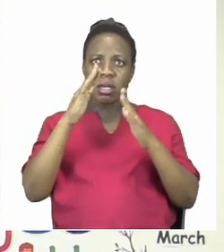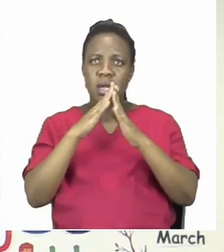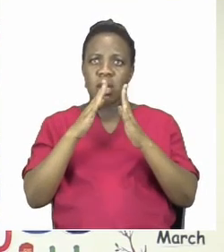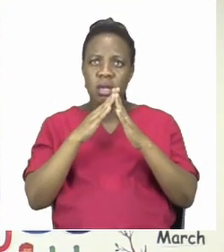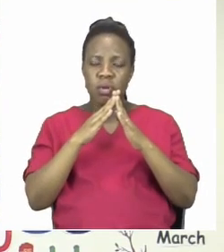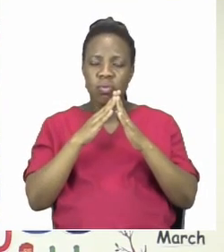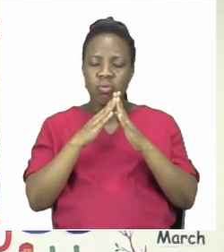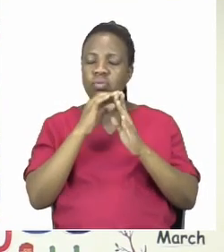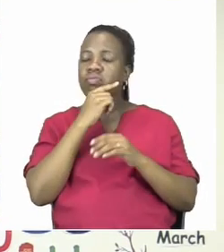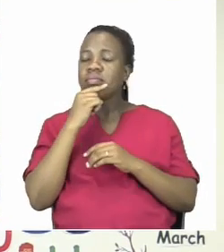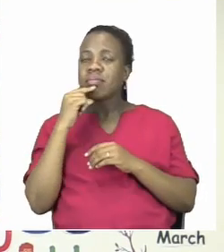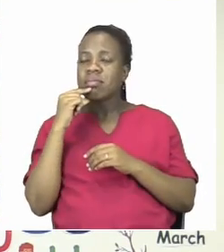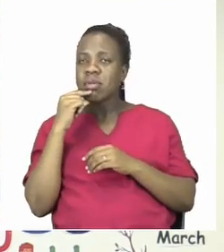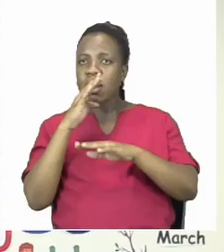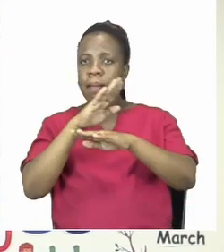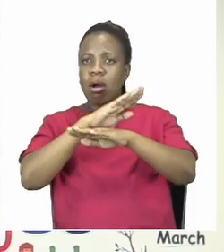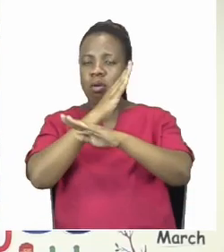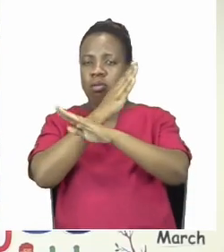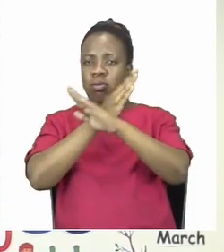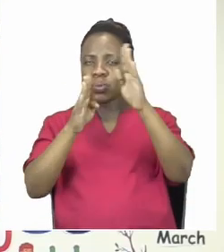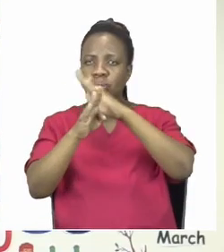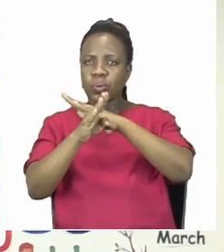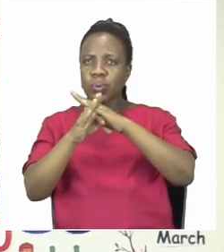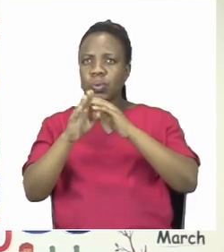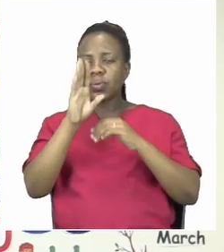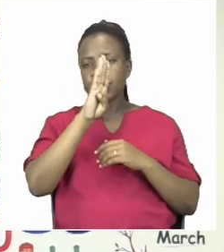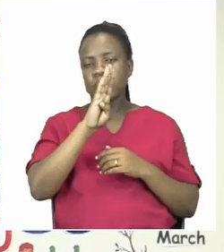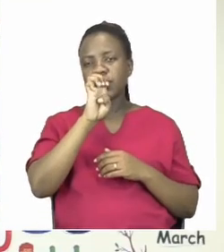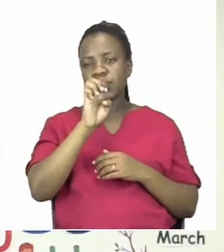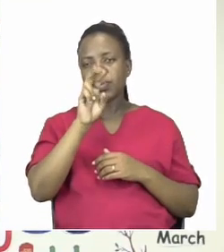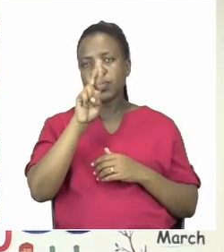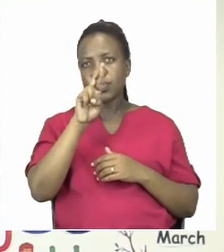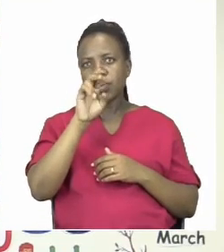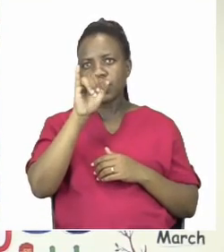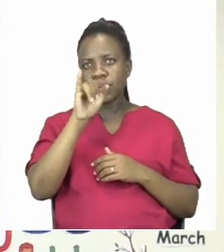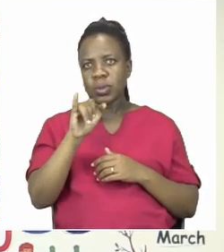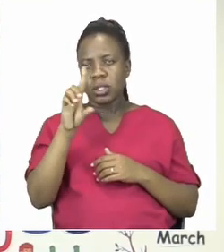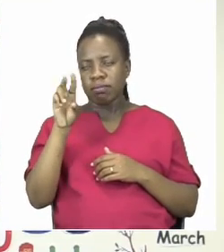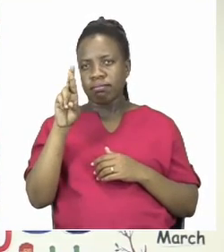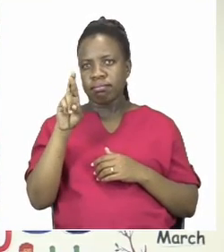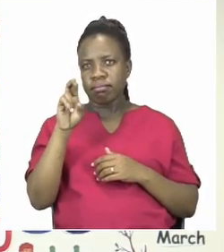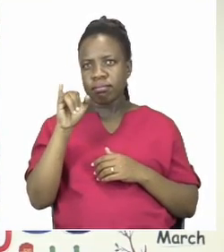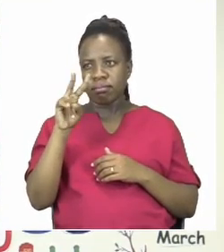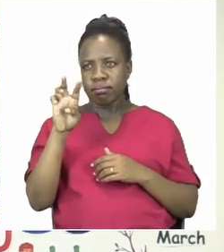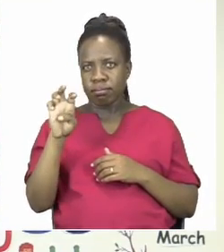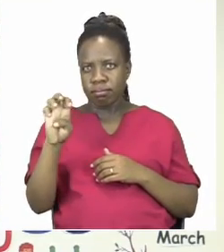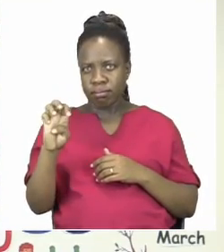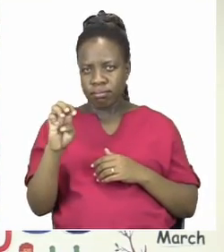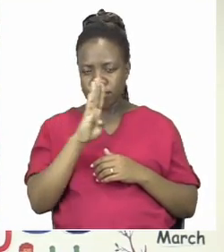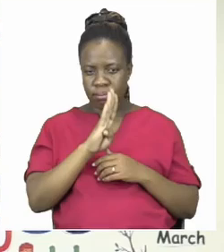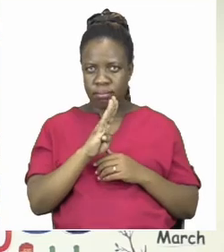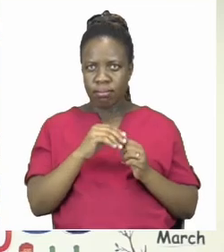name is Berry Drive. Okay, and in B says, the car is parked